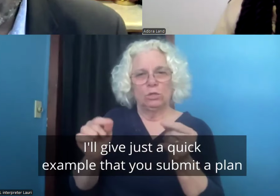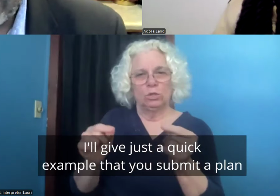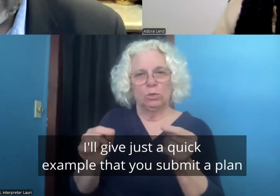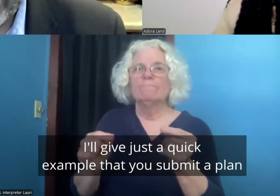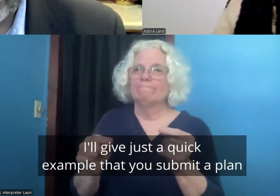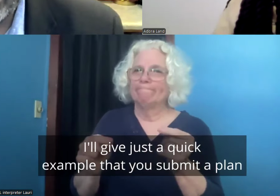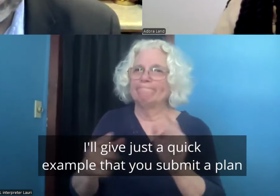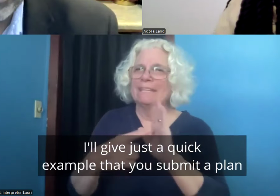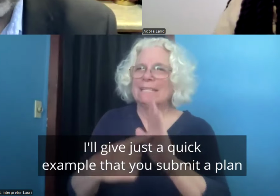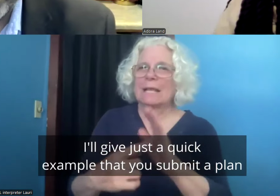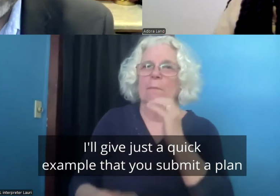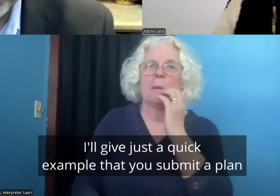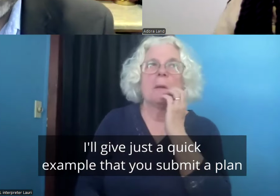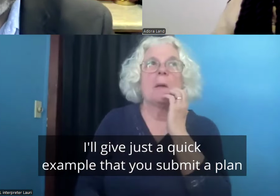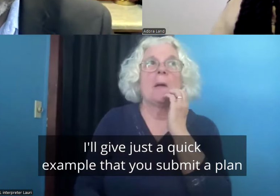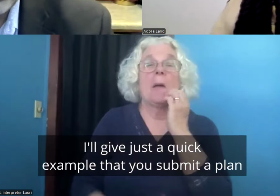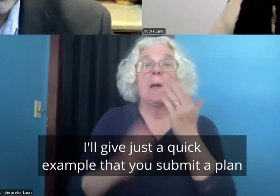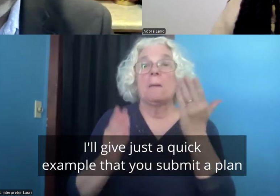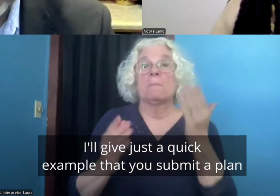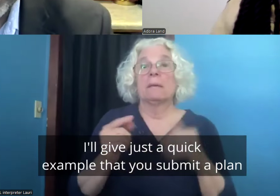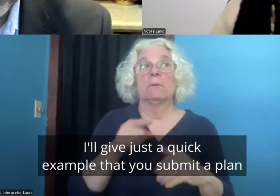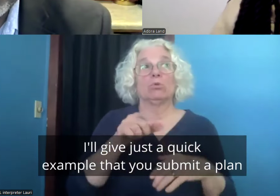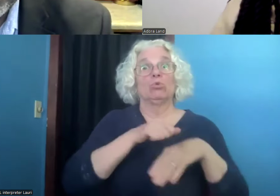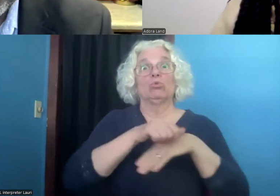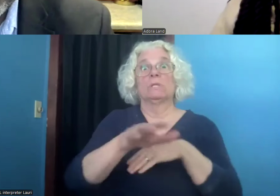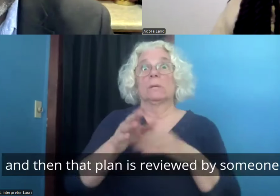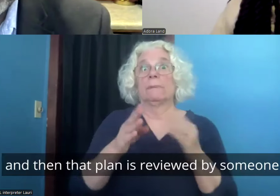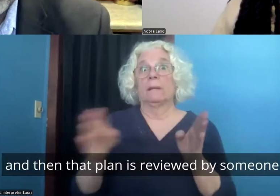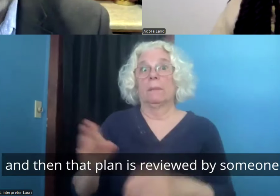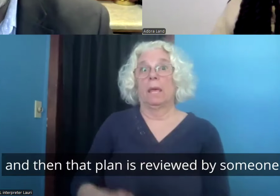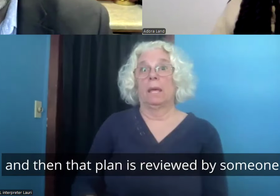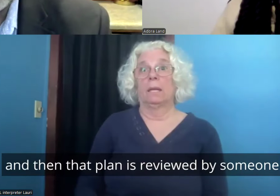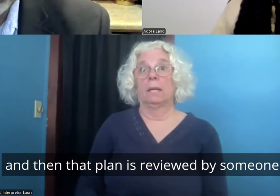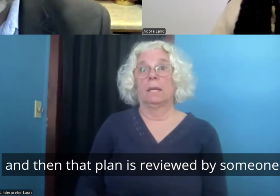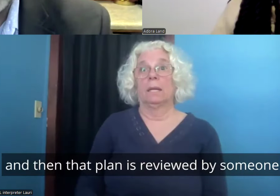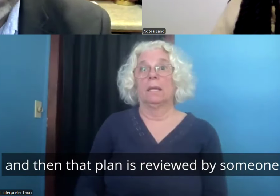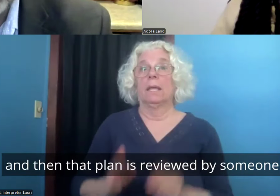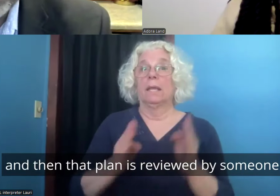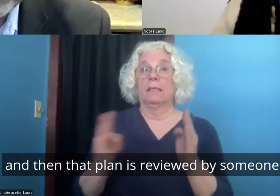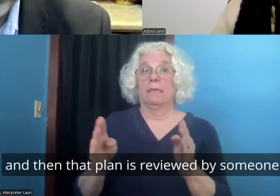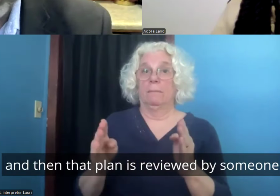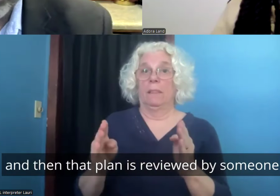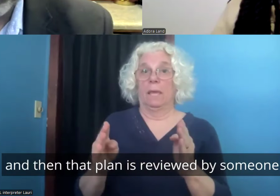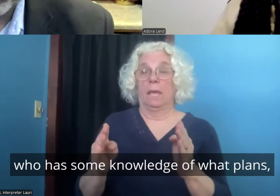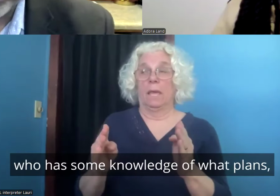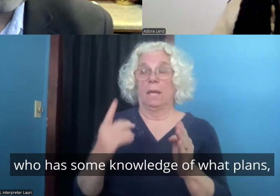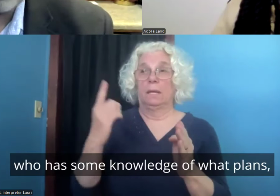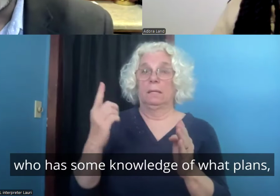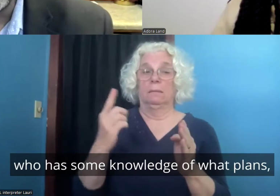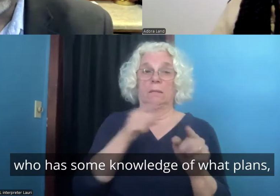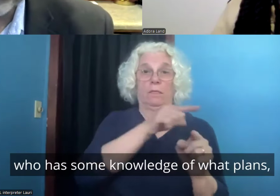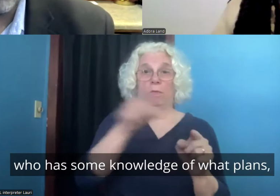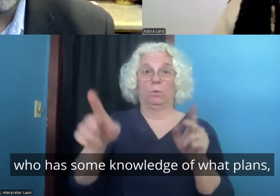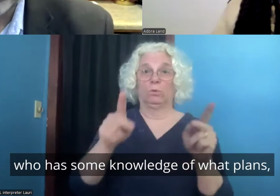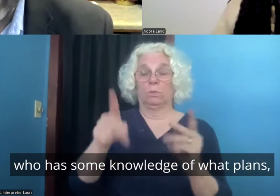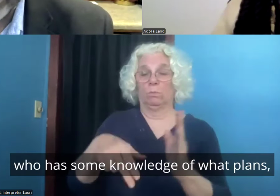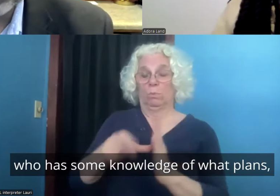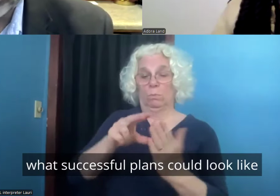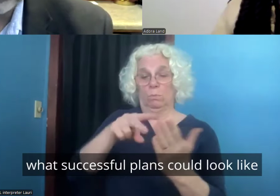example that you submit a plan, and then that plan is reviewed by someone who has some knowledge